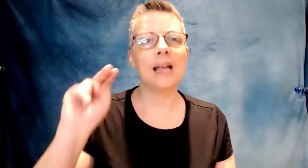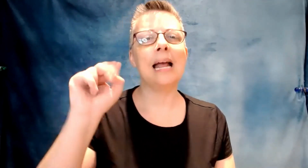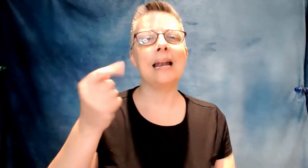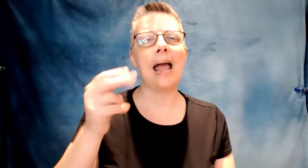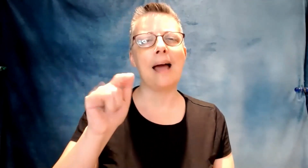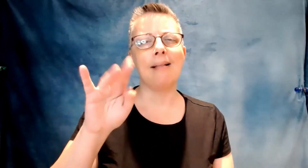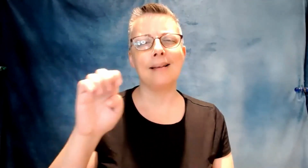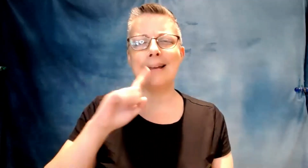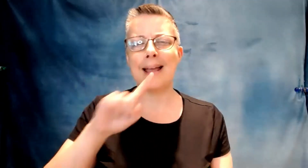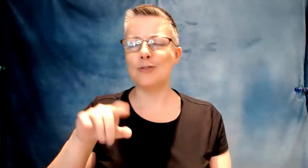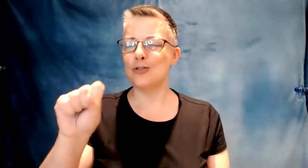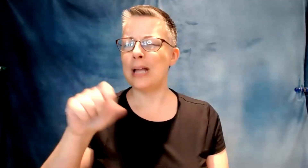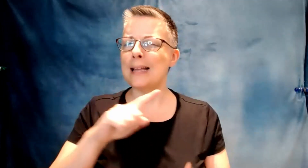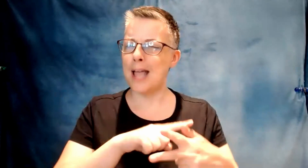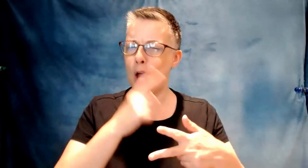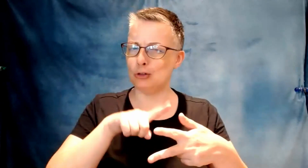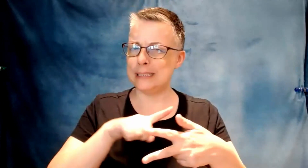on top of that, I think